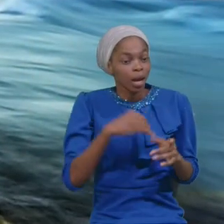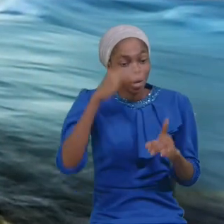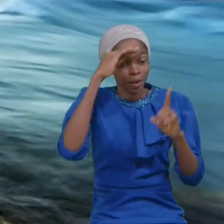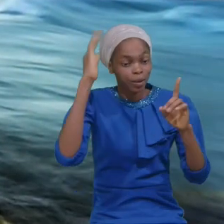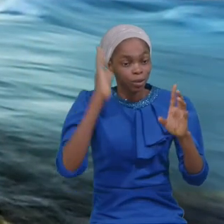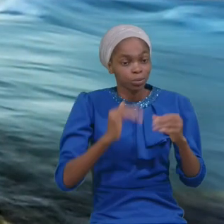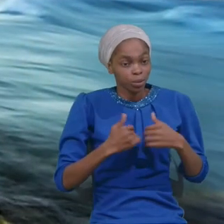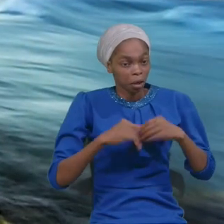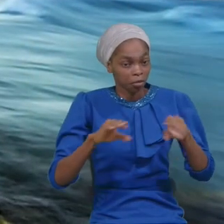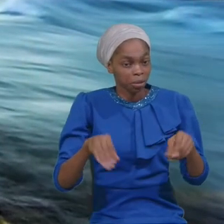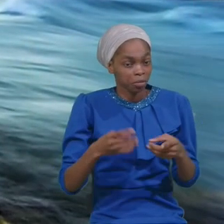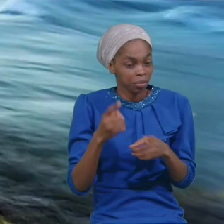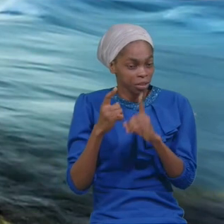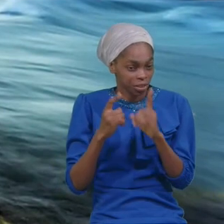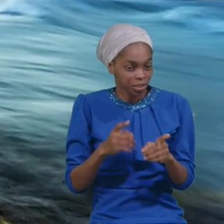Amen. Amen.